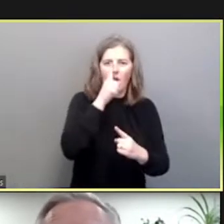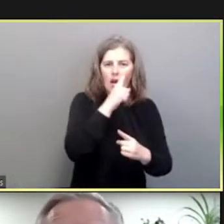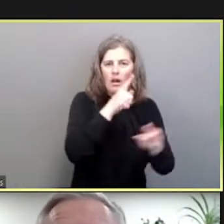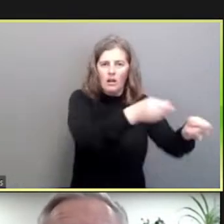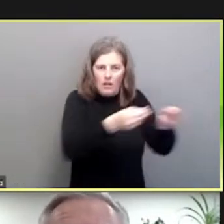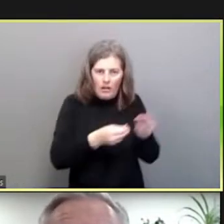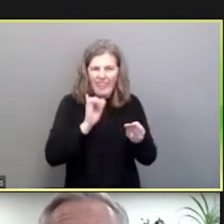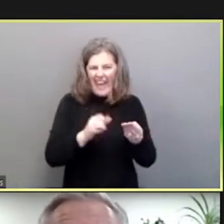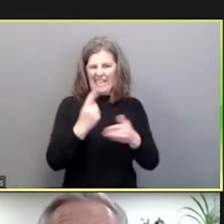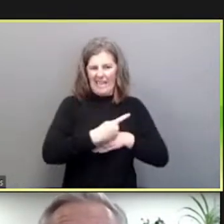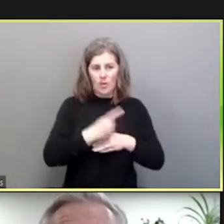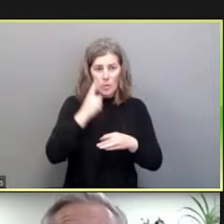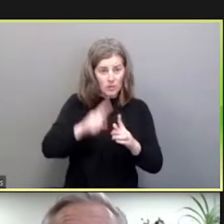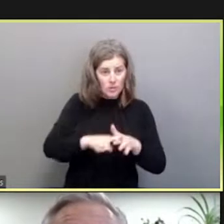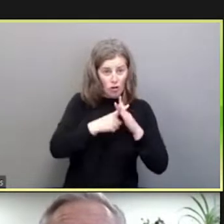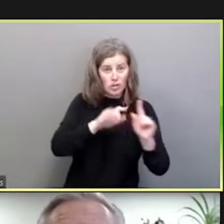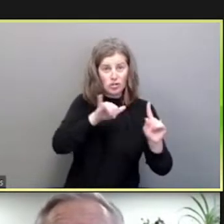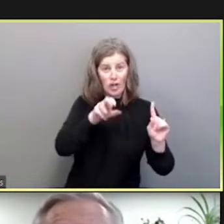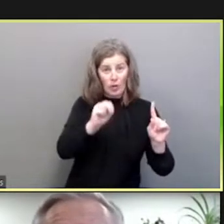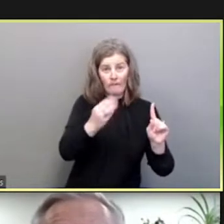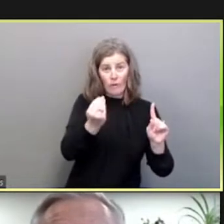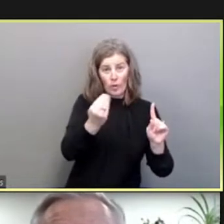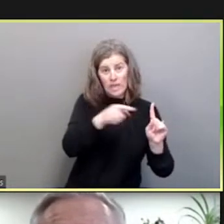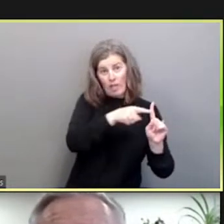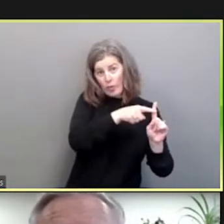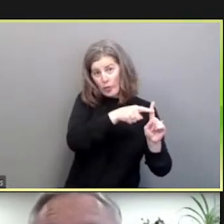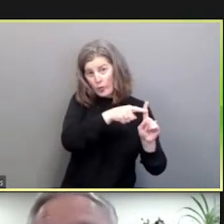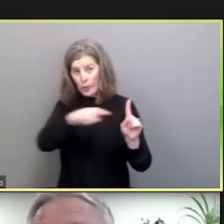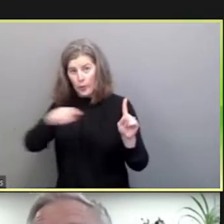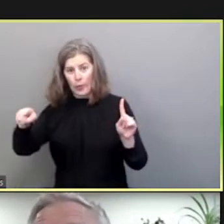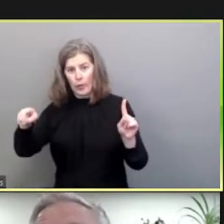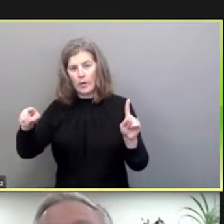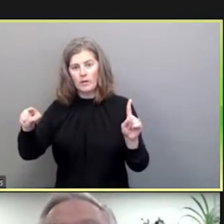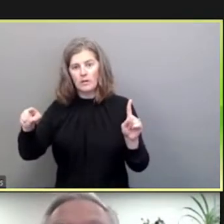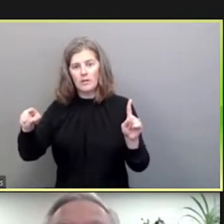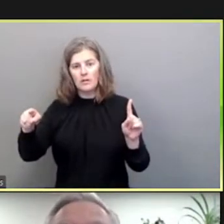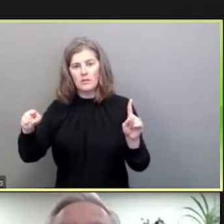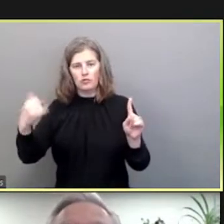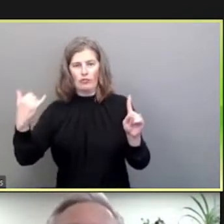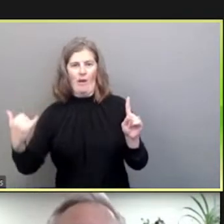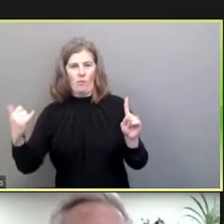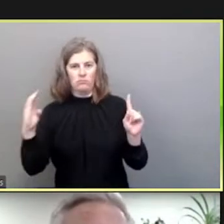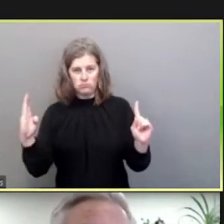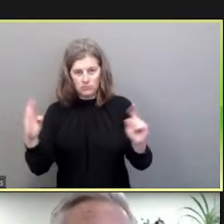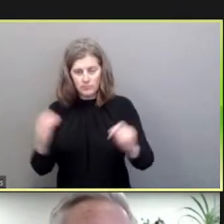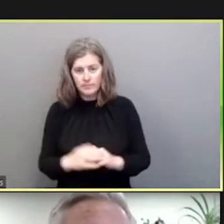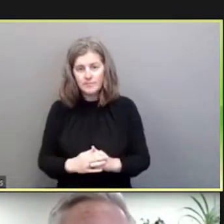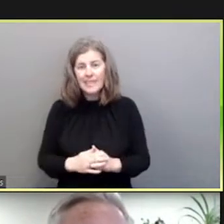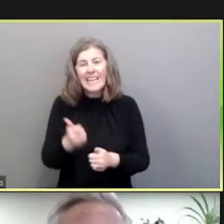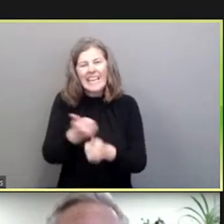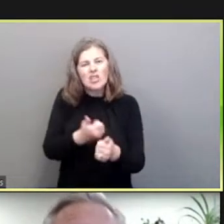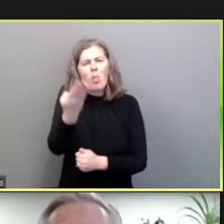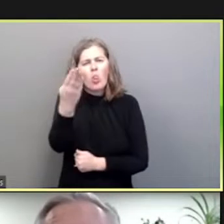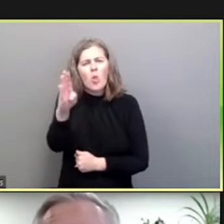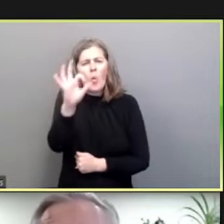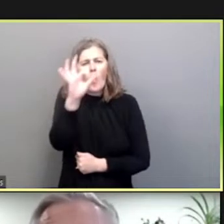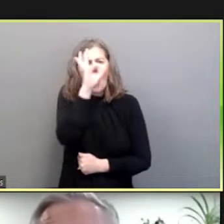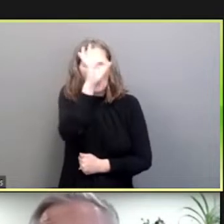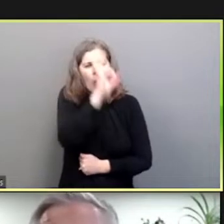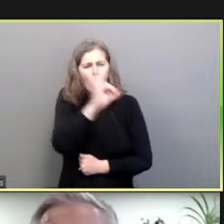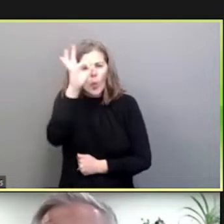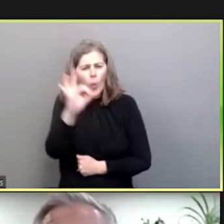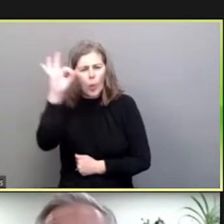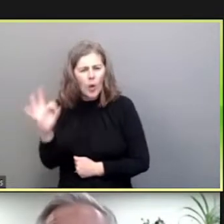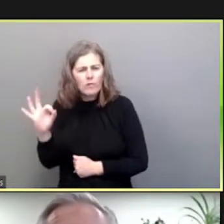to January 14th, all the way through to the present. And each blue dot on this